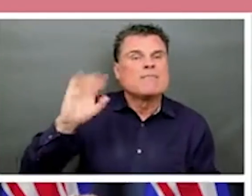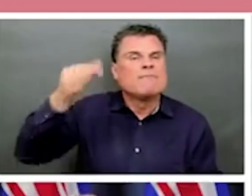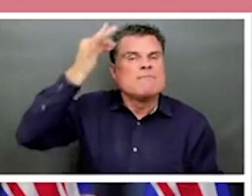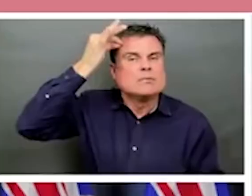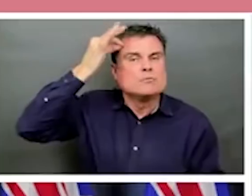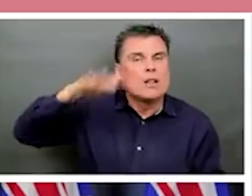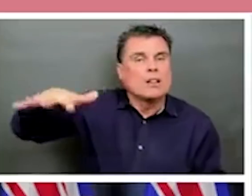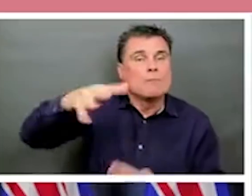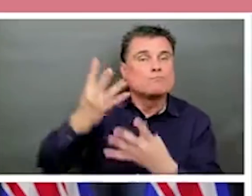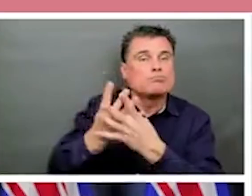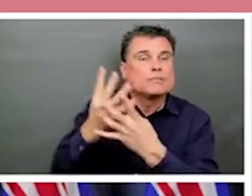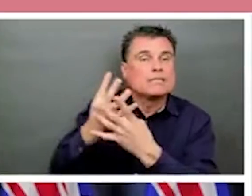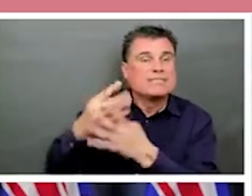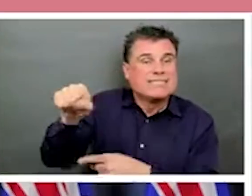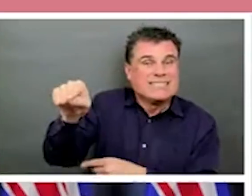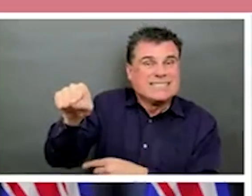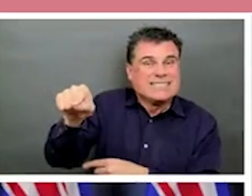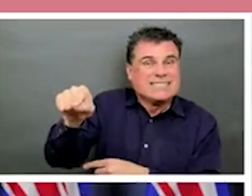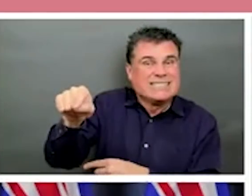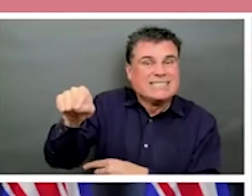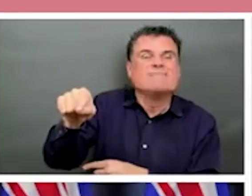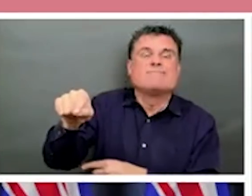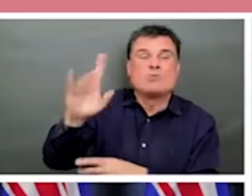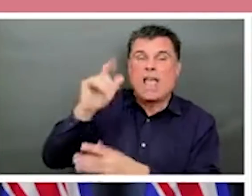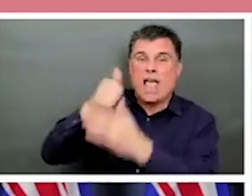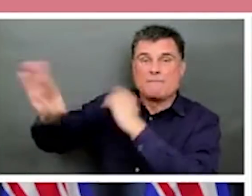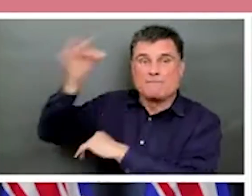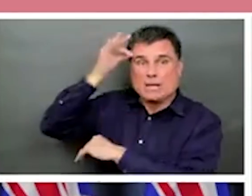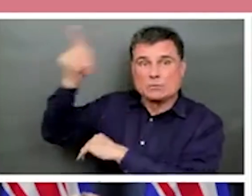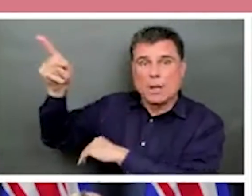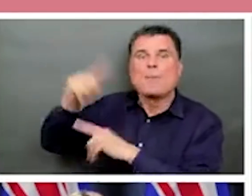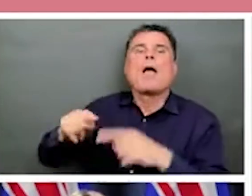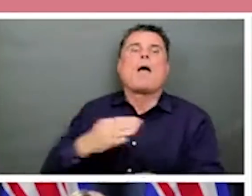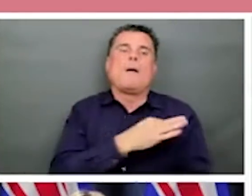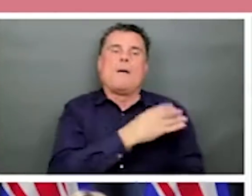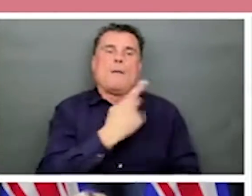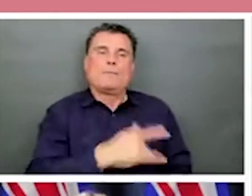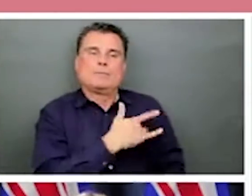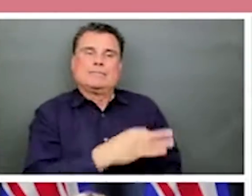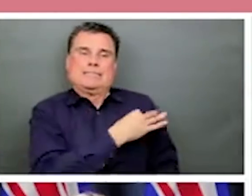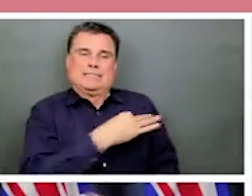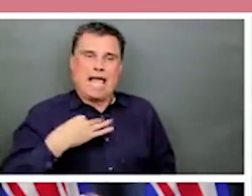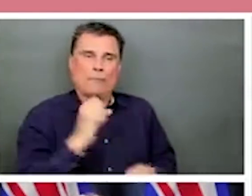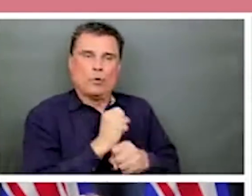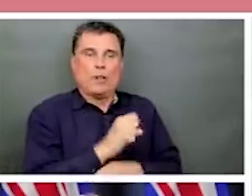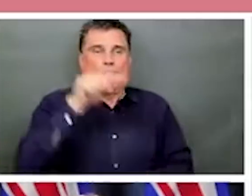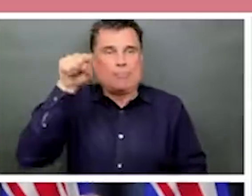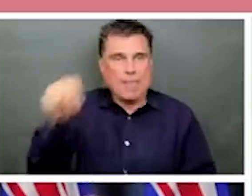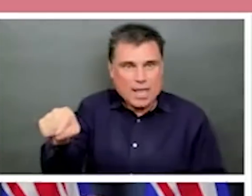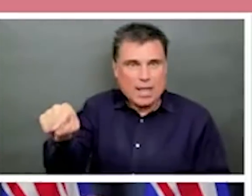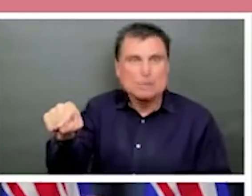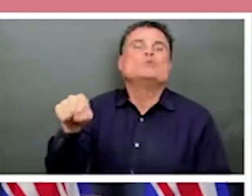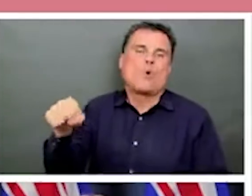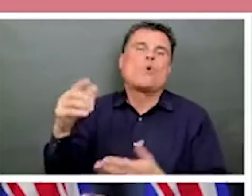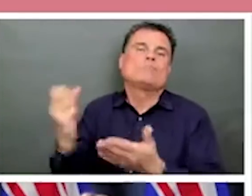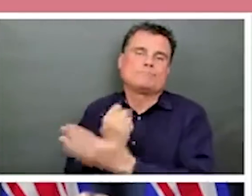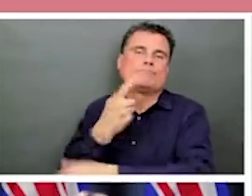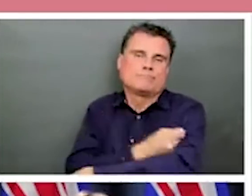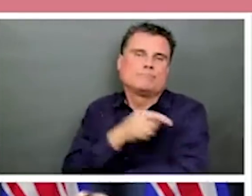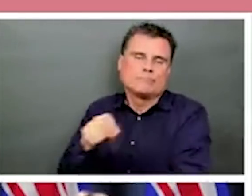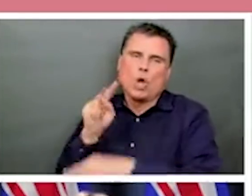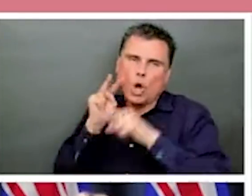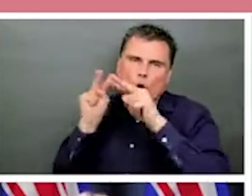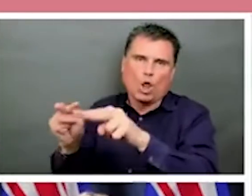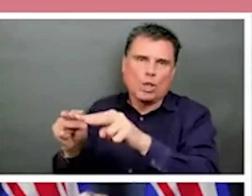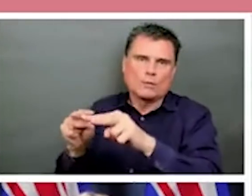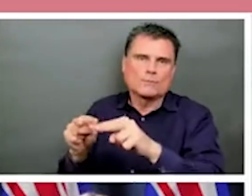be covered under this program. As well, we're looking at cross-border transport, and we're working with the Ministry of